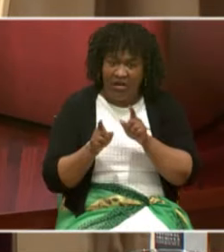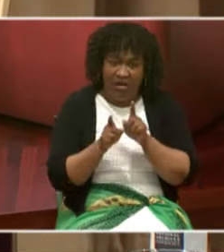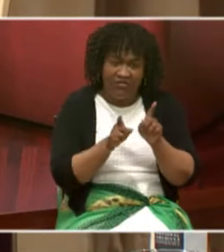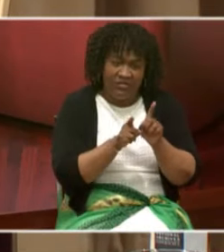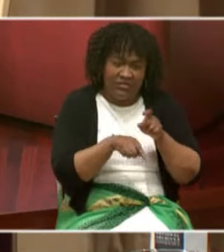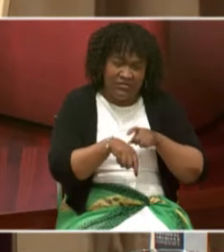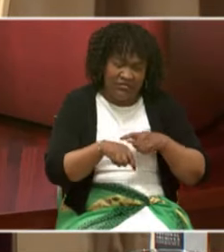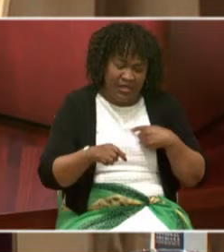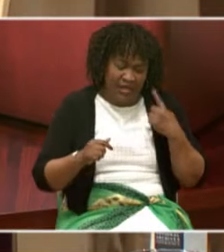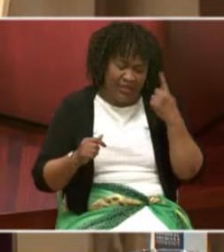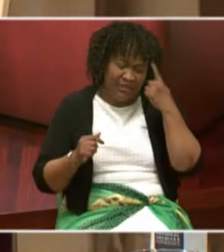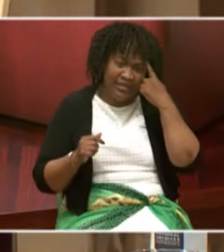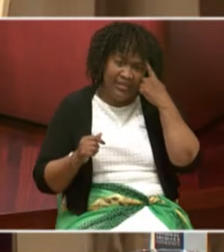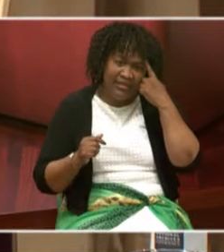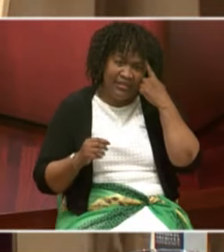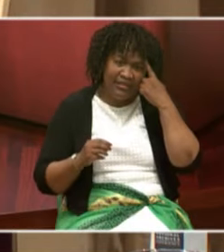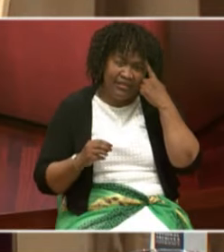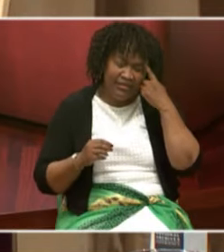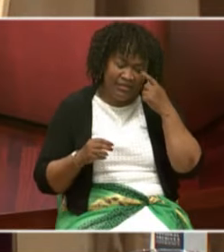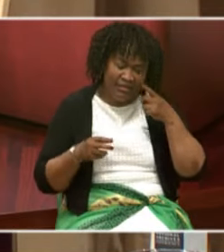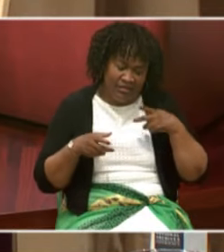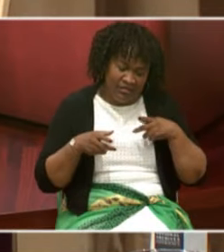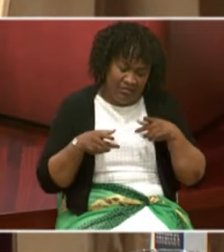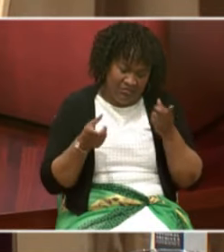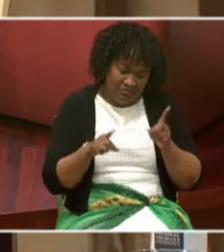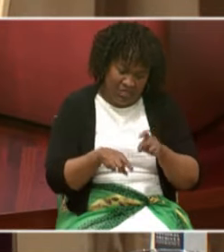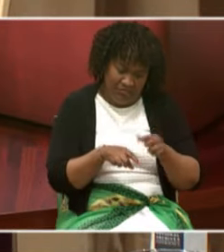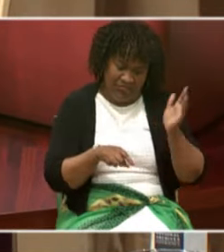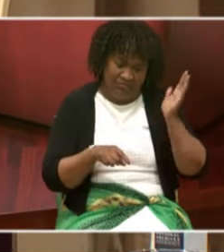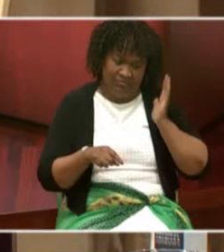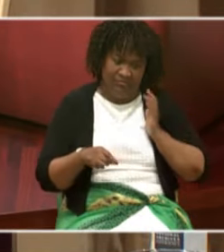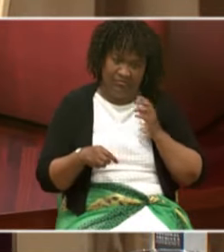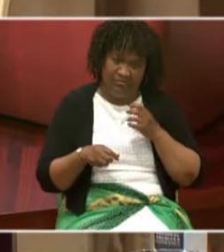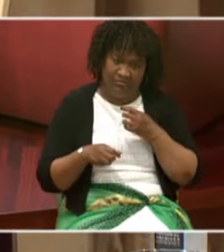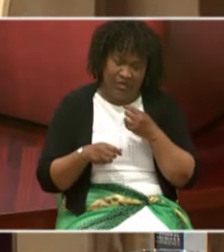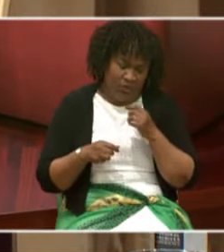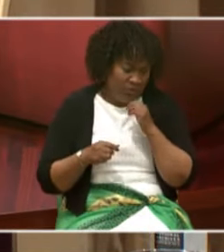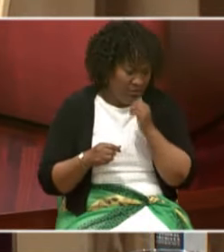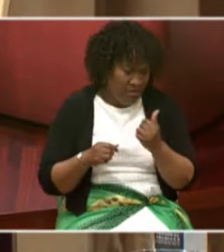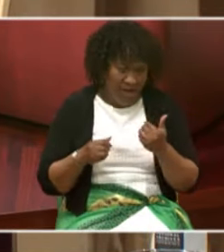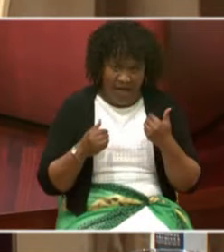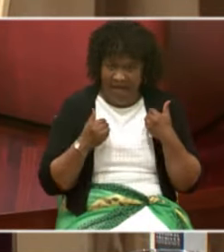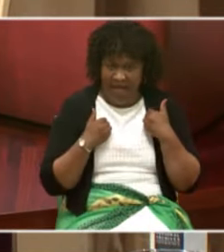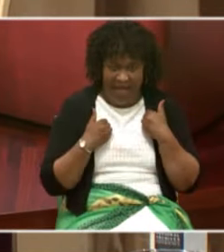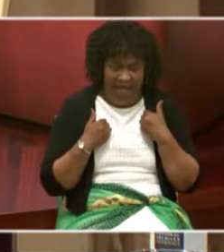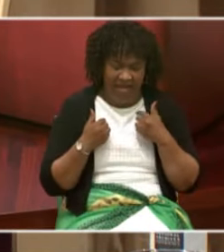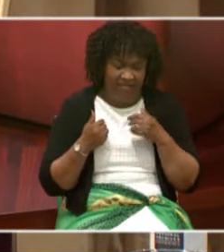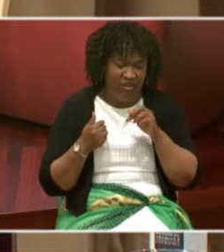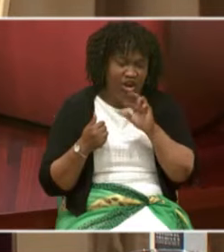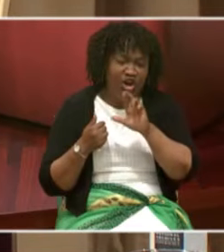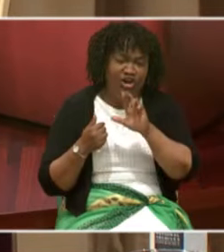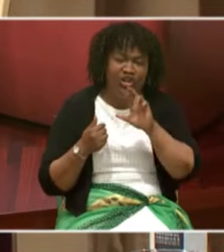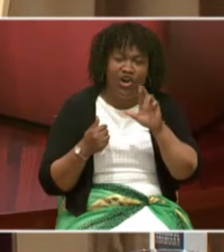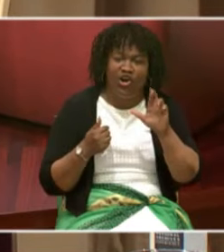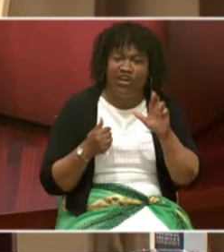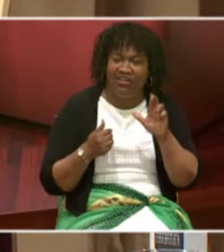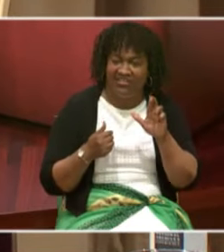came from the north, black and white, that we will not solve the problem one